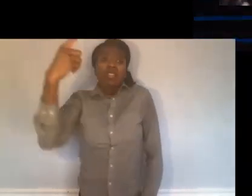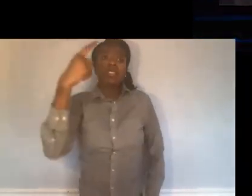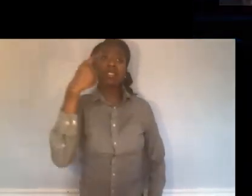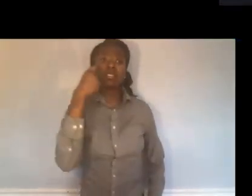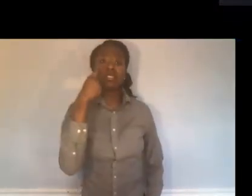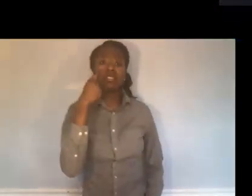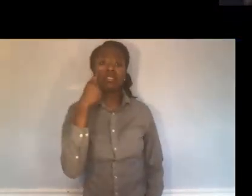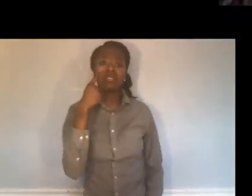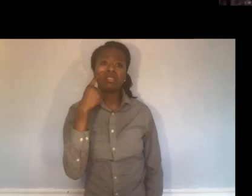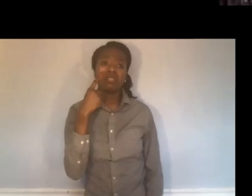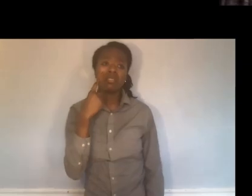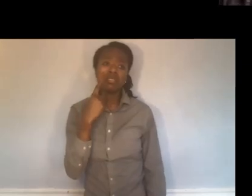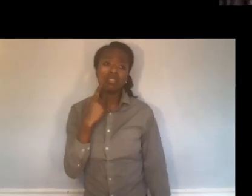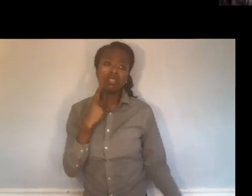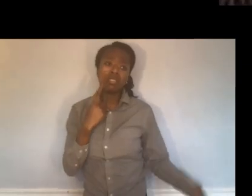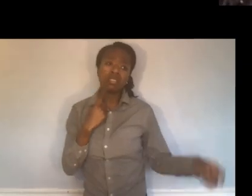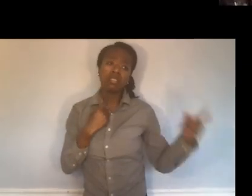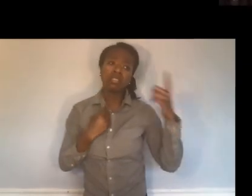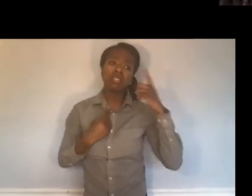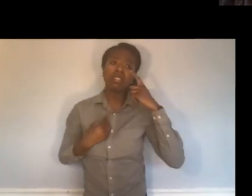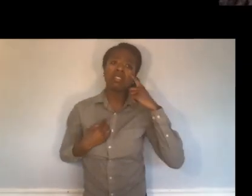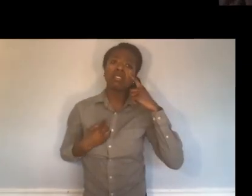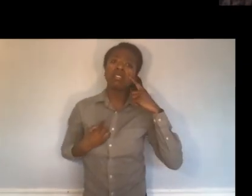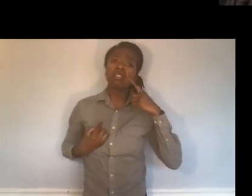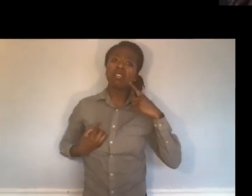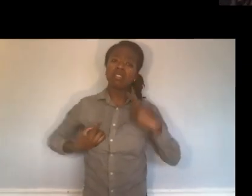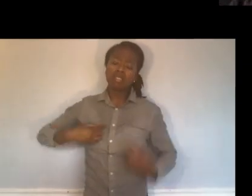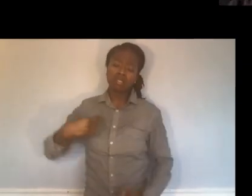underground. There is only